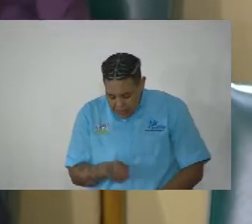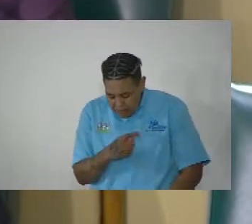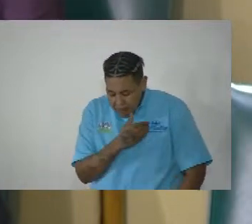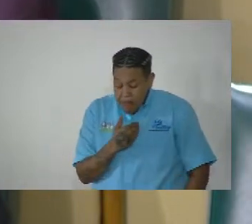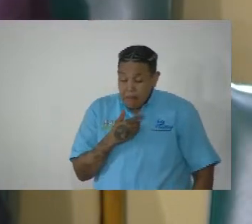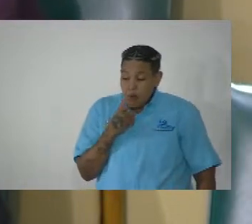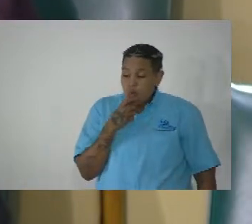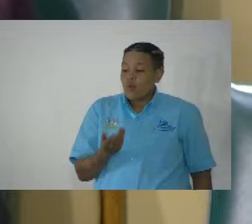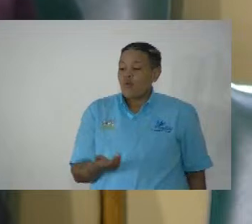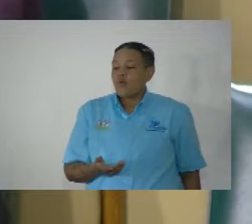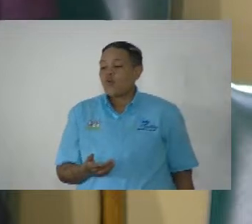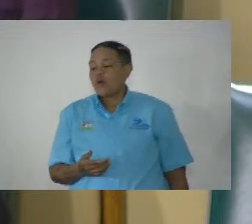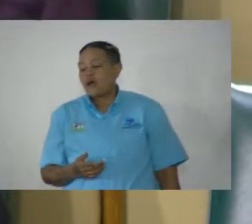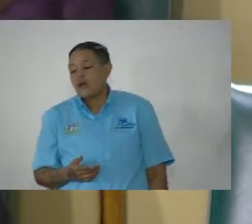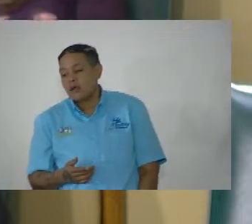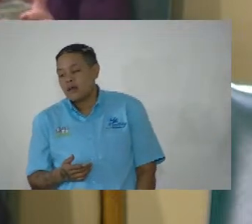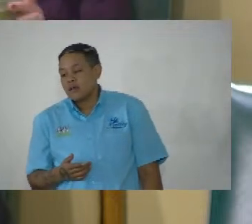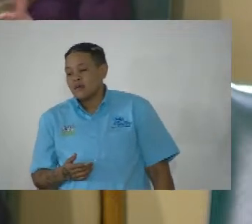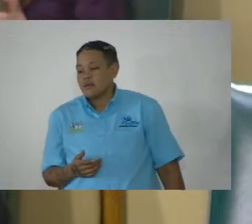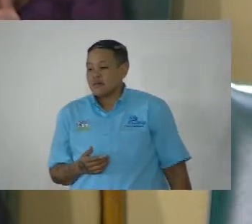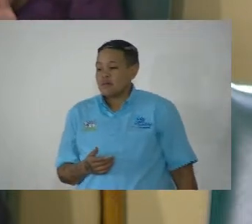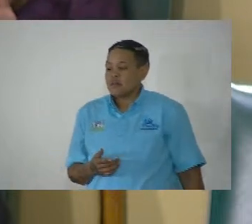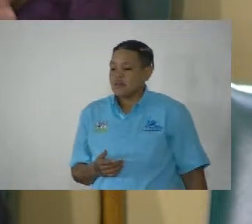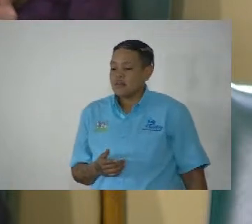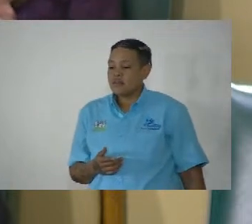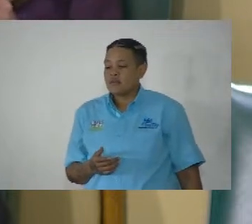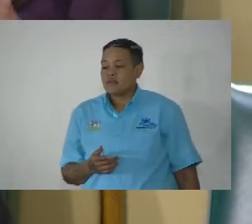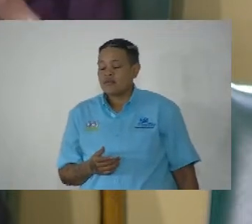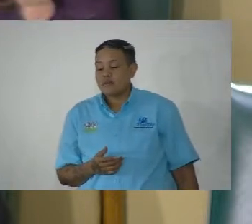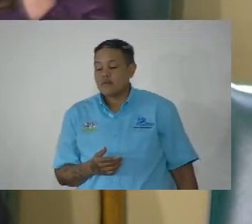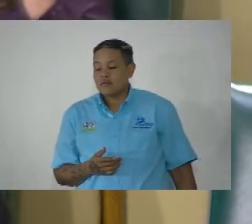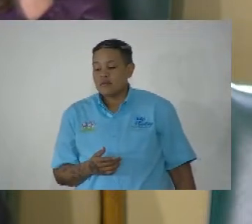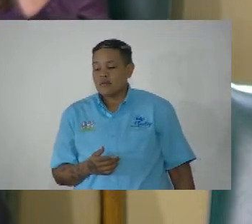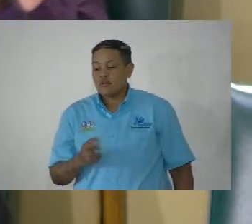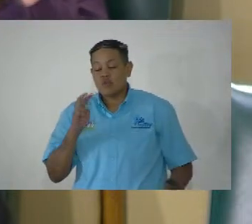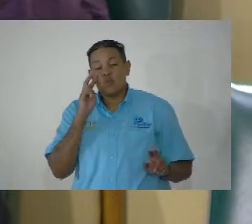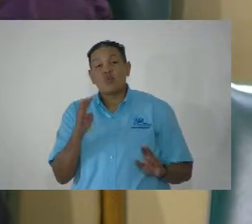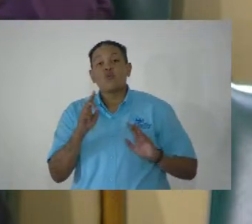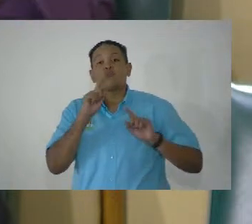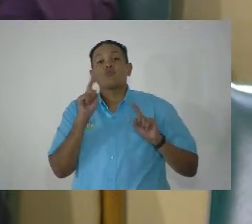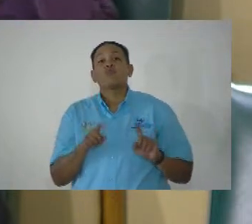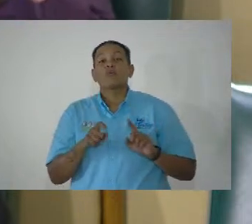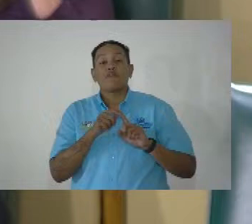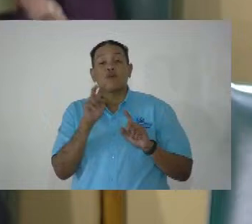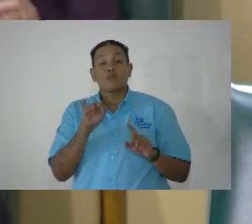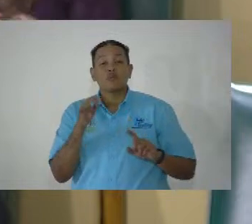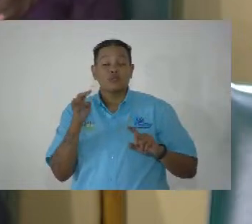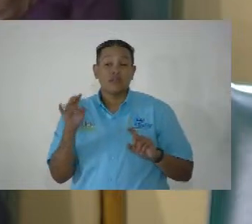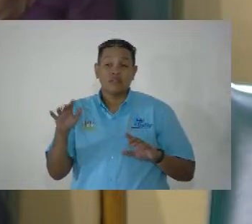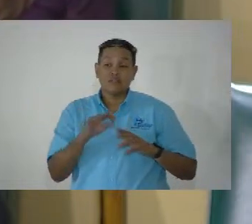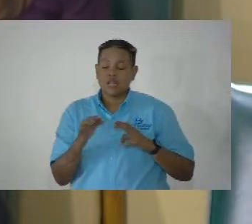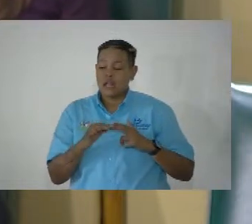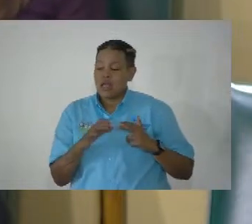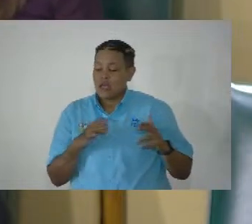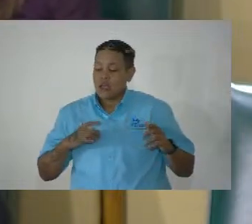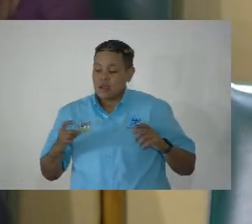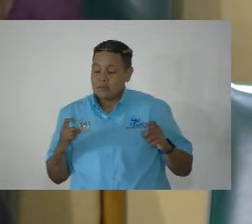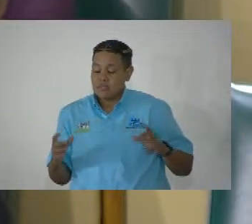members. And I was looking at the report from the 2017 Joint Select